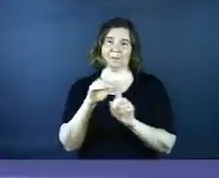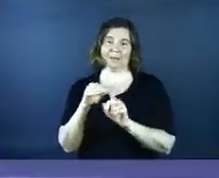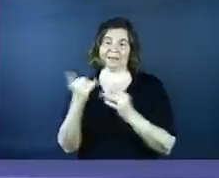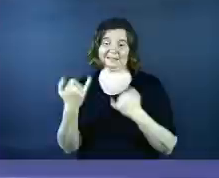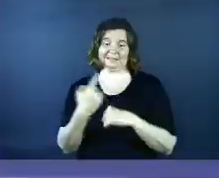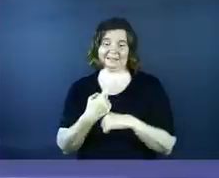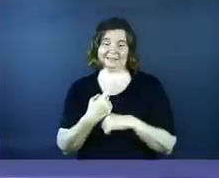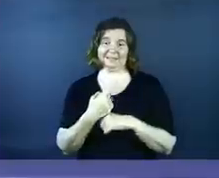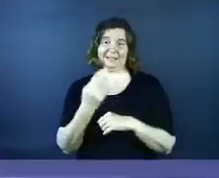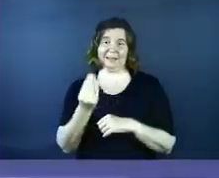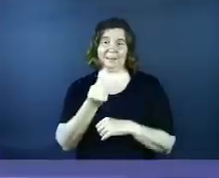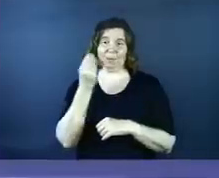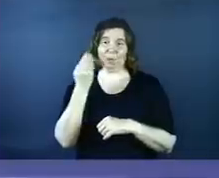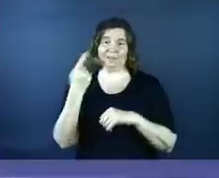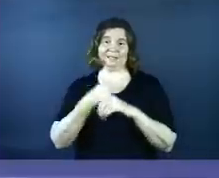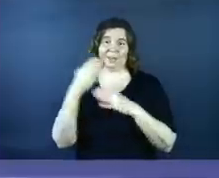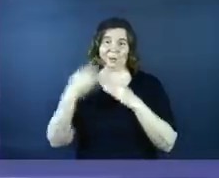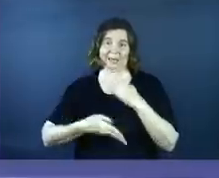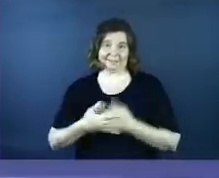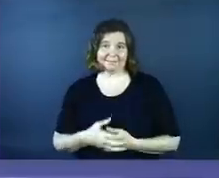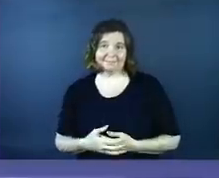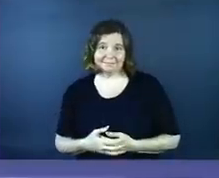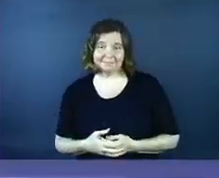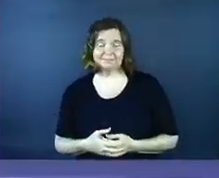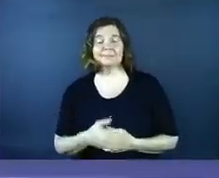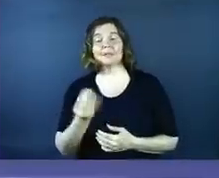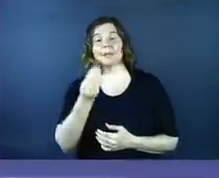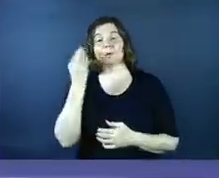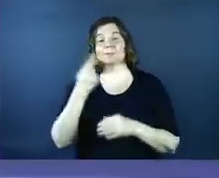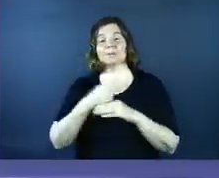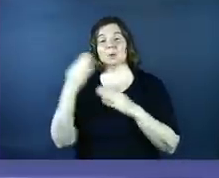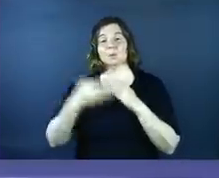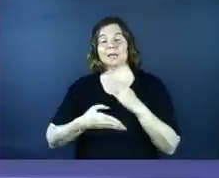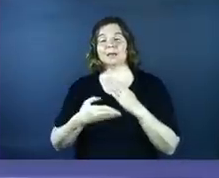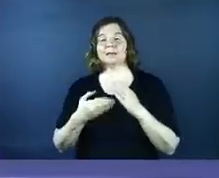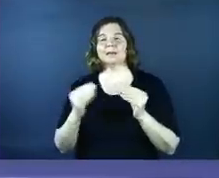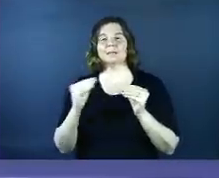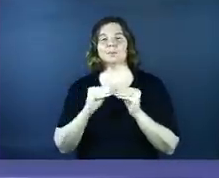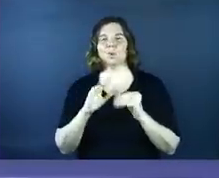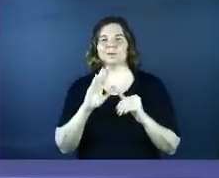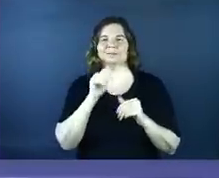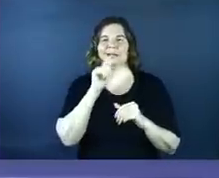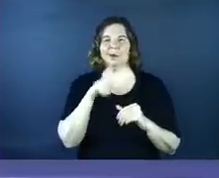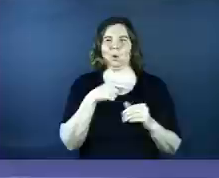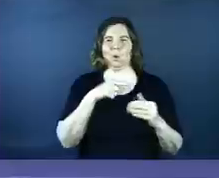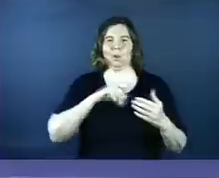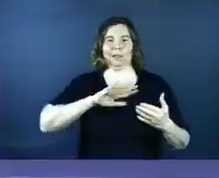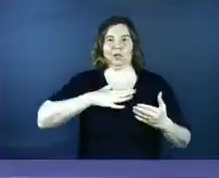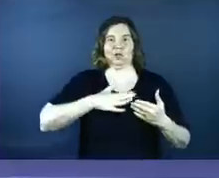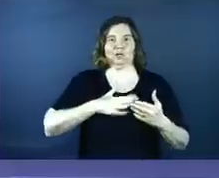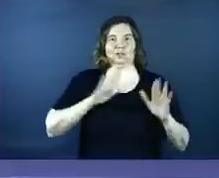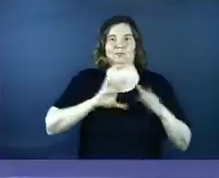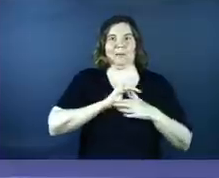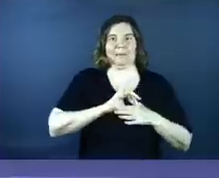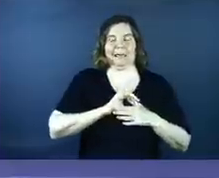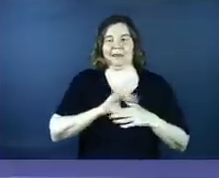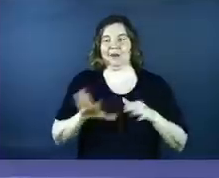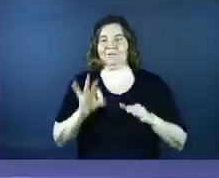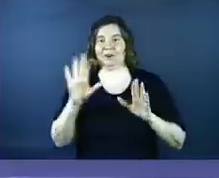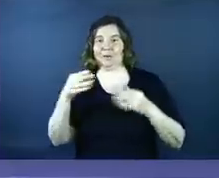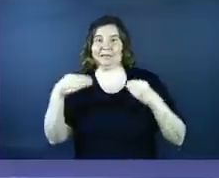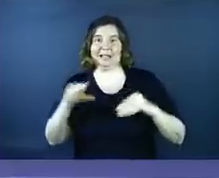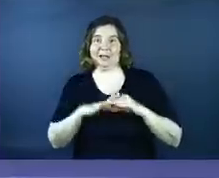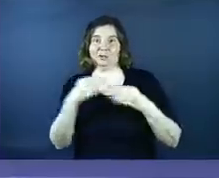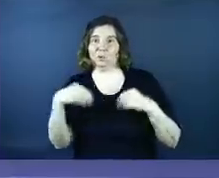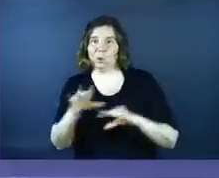this is Memorial Day weekend. And Memorial Day weekend is more than just grilling great meat or finding a great sale